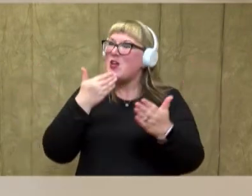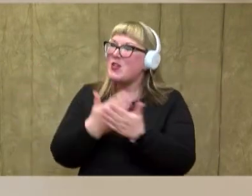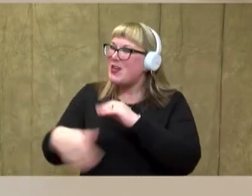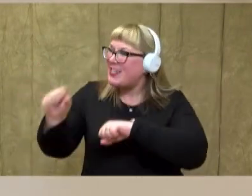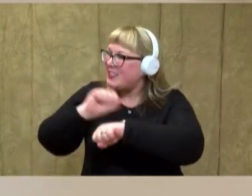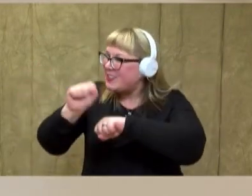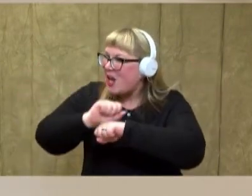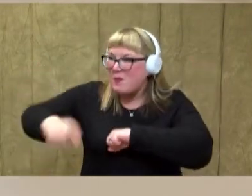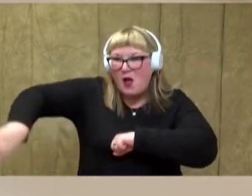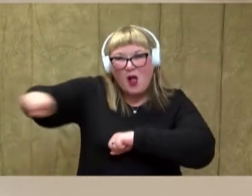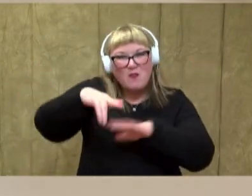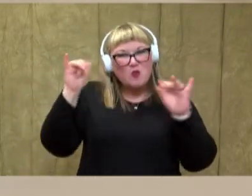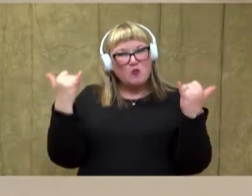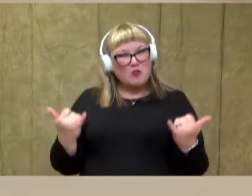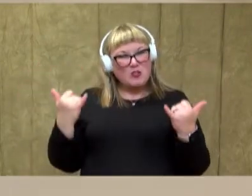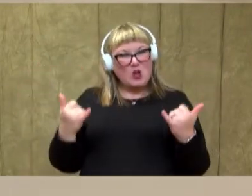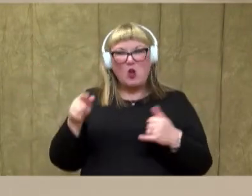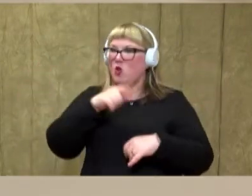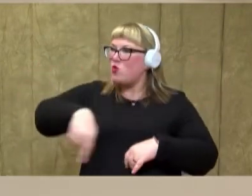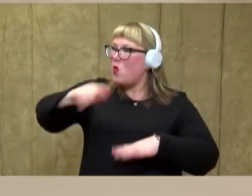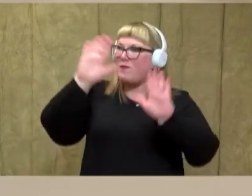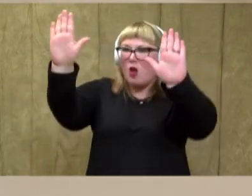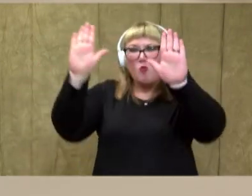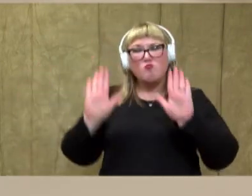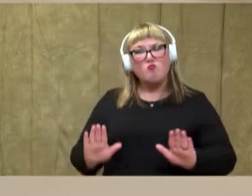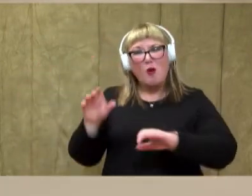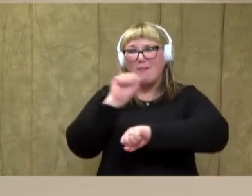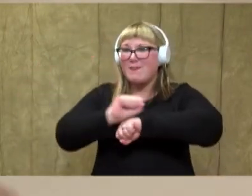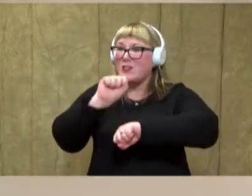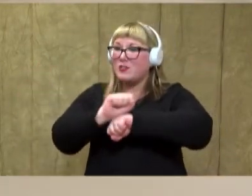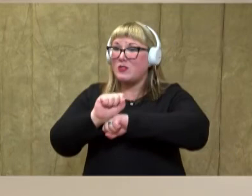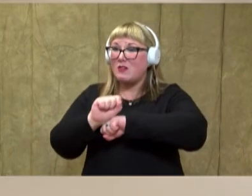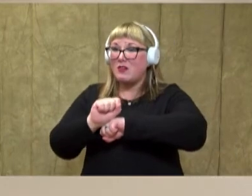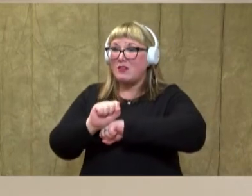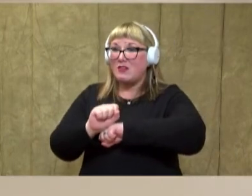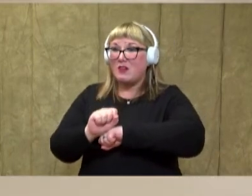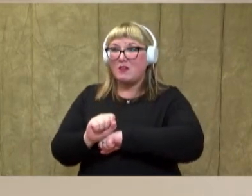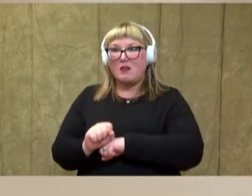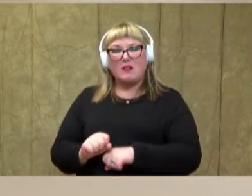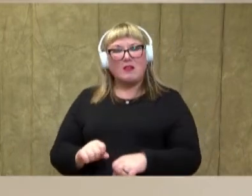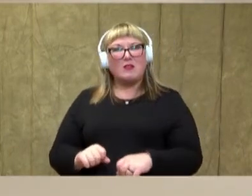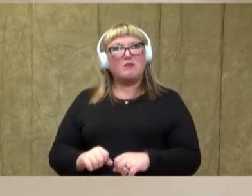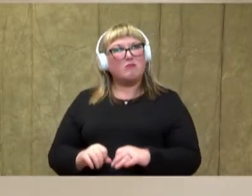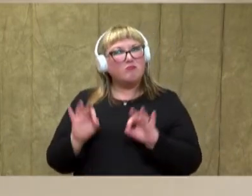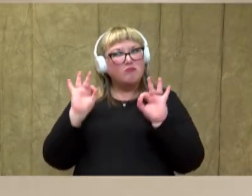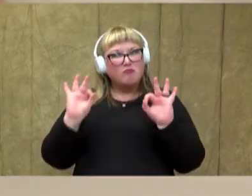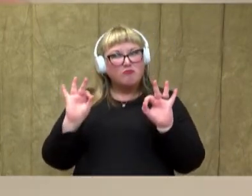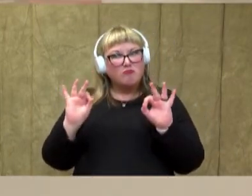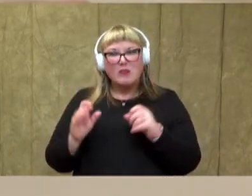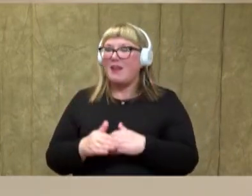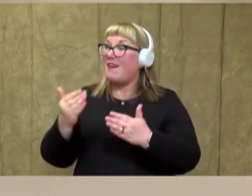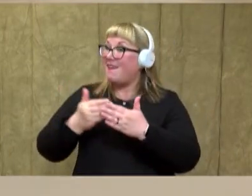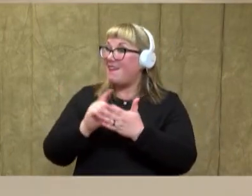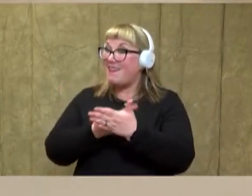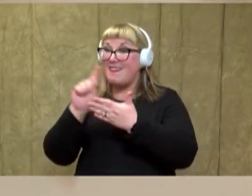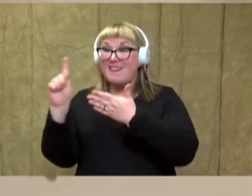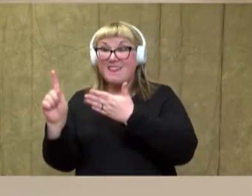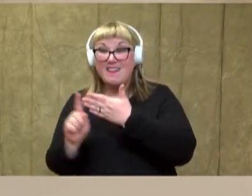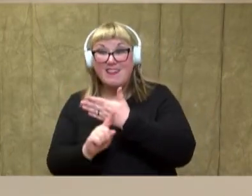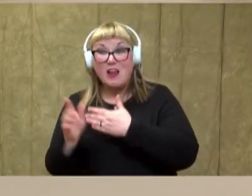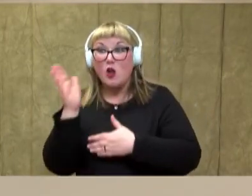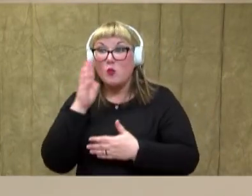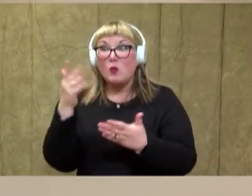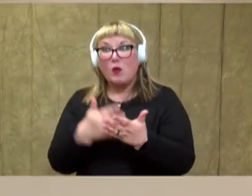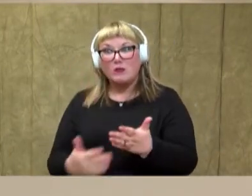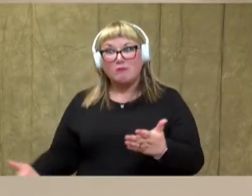everyone, today. You all have done a wonderful job adventuring with digraphs this week. Remember, next week we're going to start all